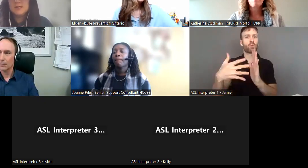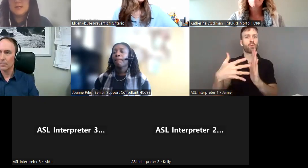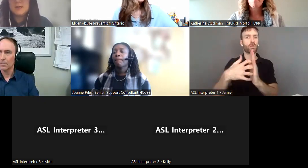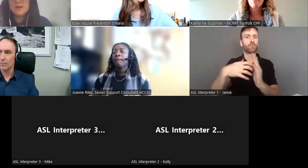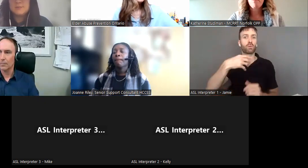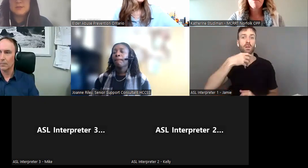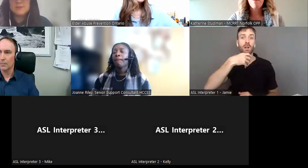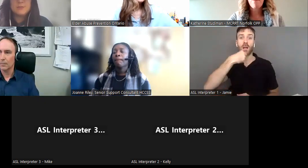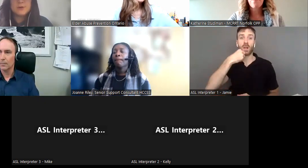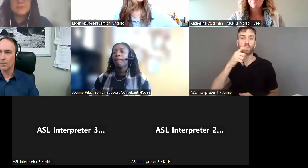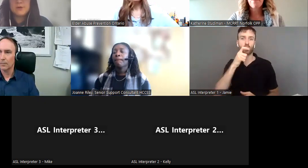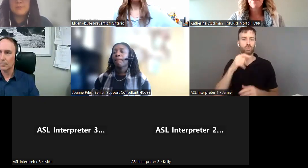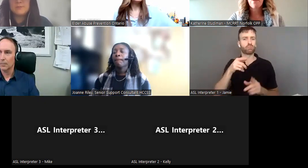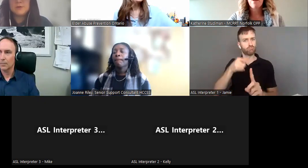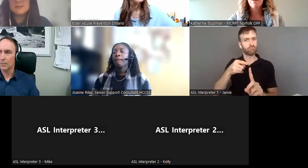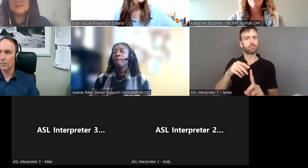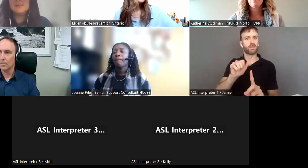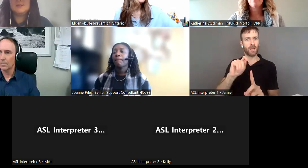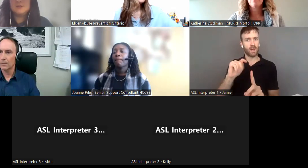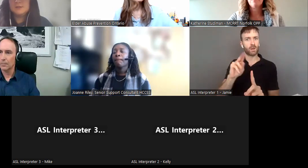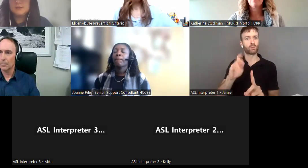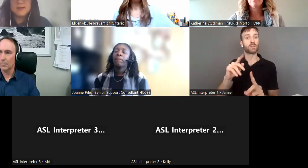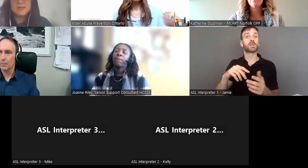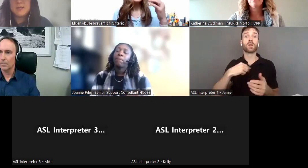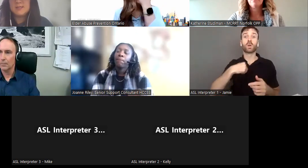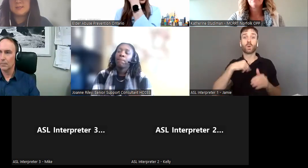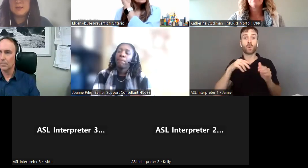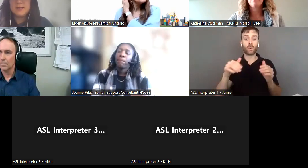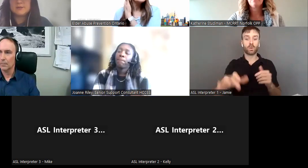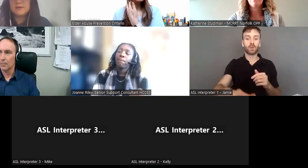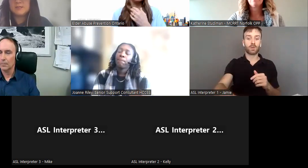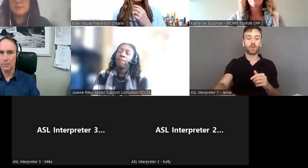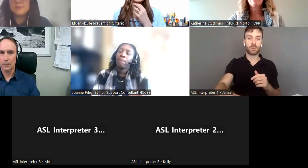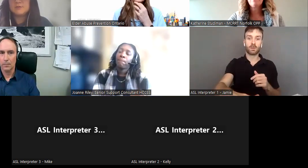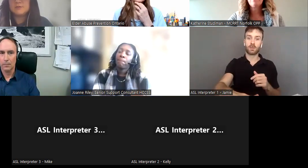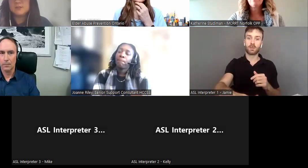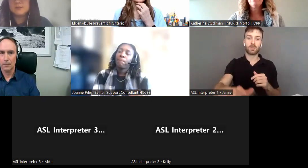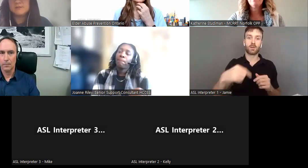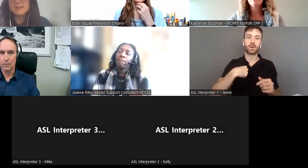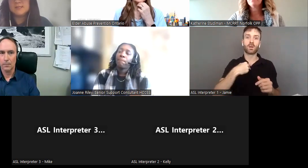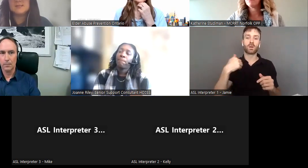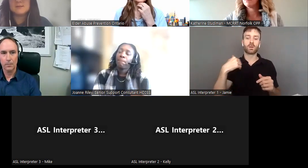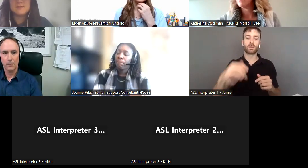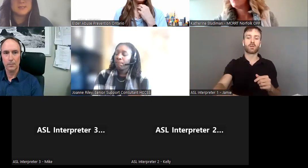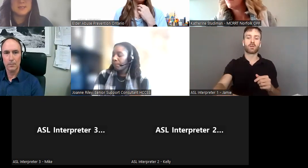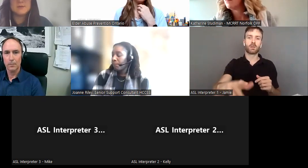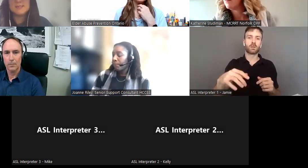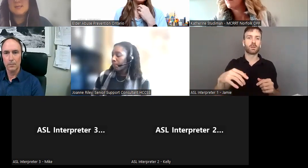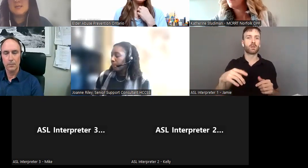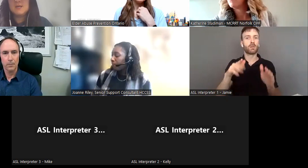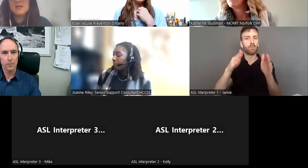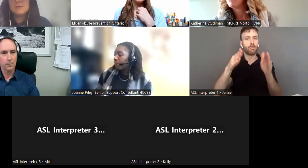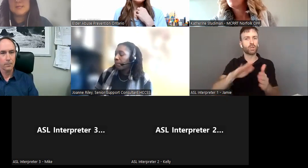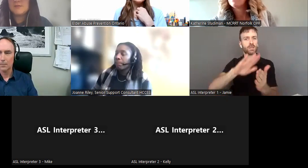abuse. So we work from a person-centered, strengths-based, and client-directed approach to services, unless obviously there